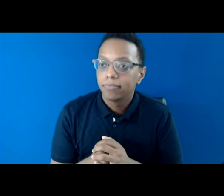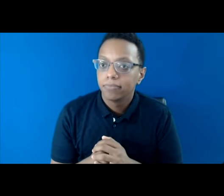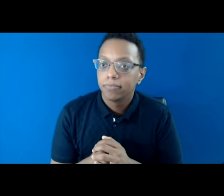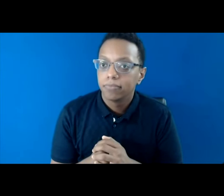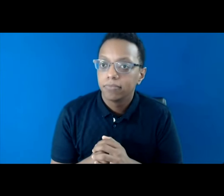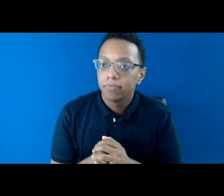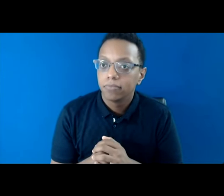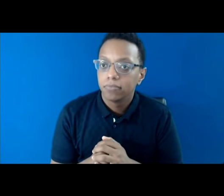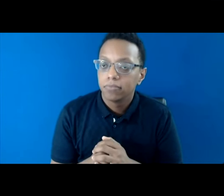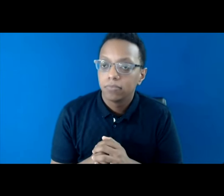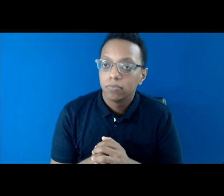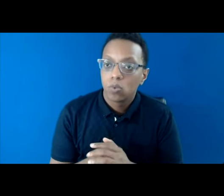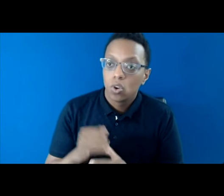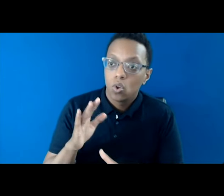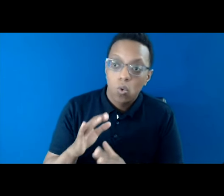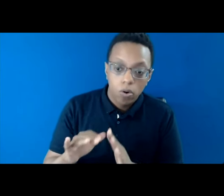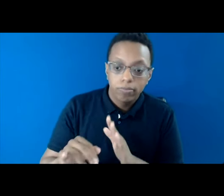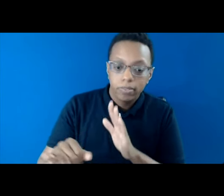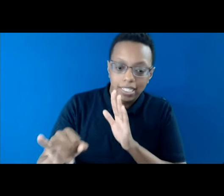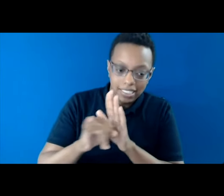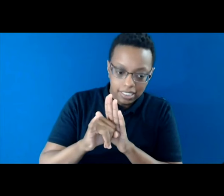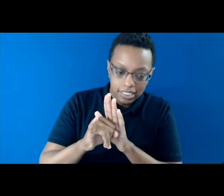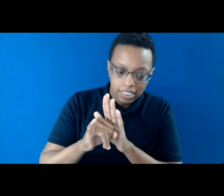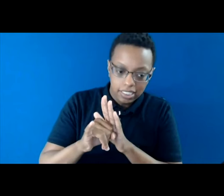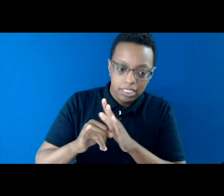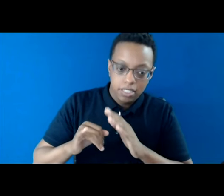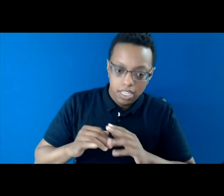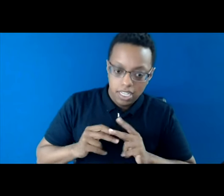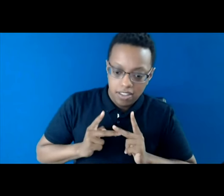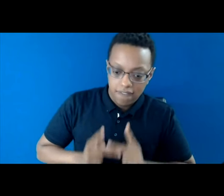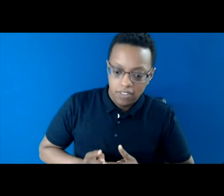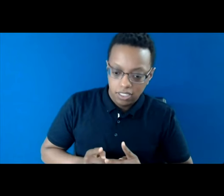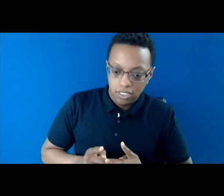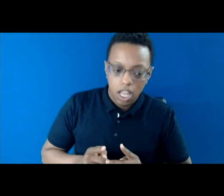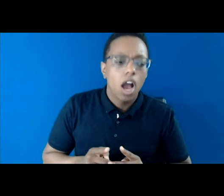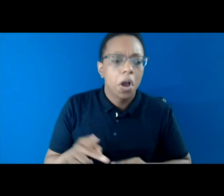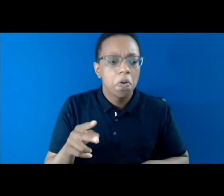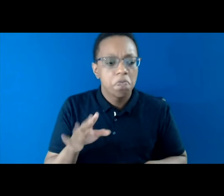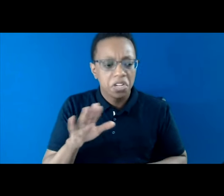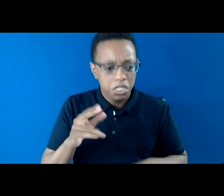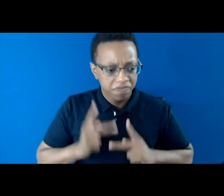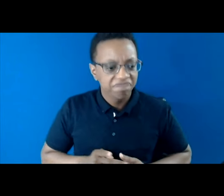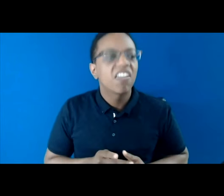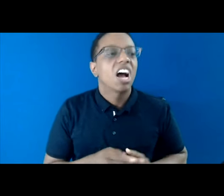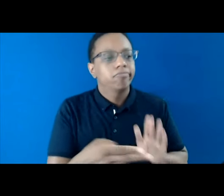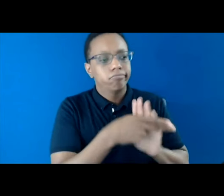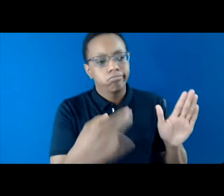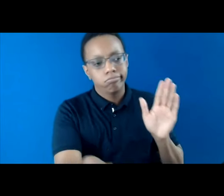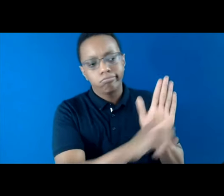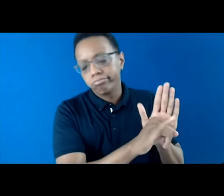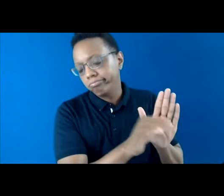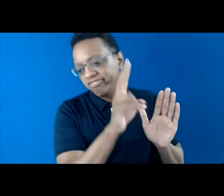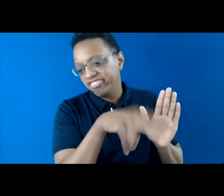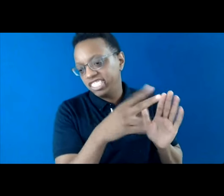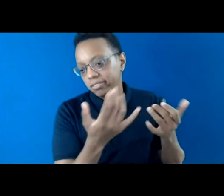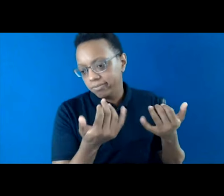your identity is what can be physically perceived about you, right, is also a very Western idea.